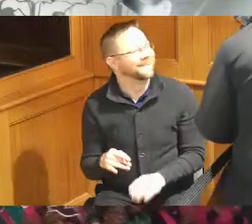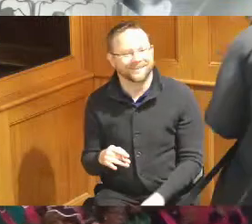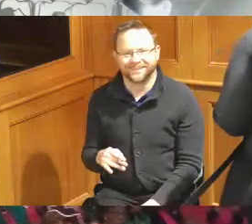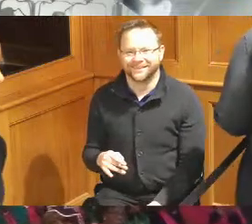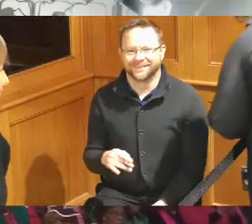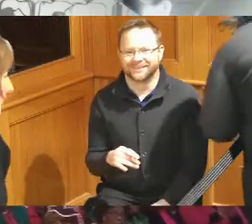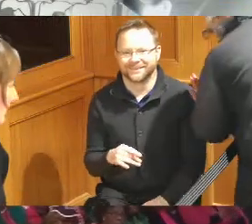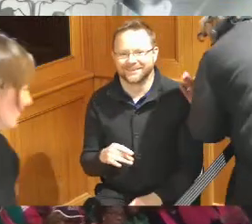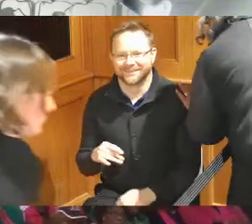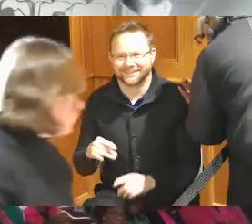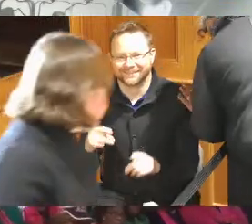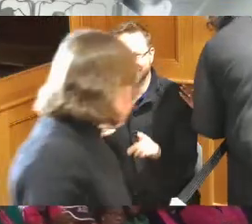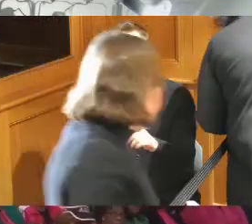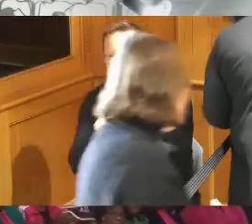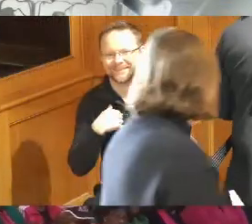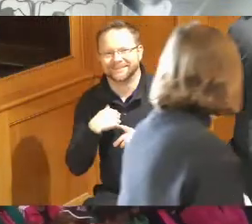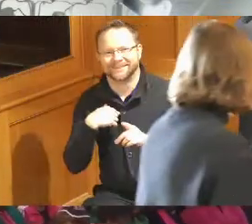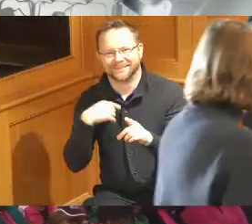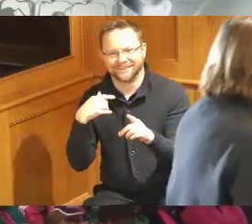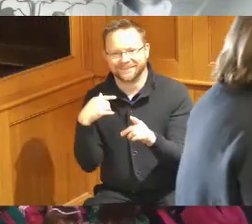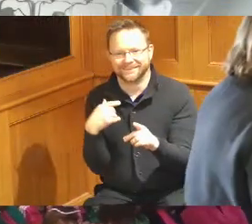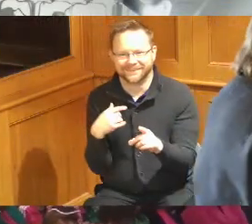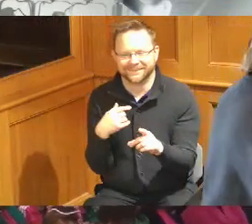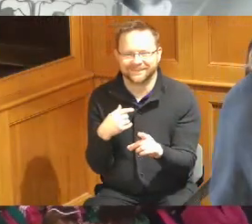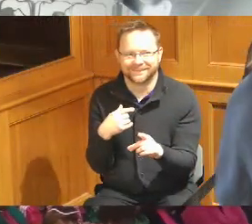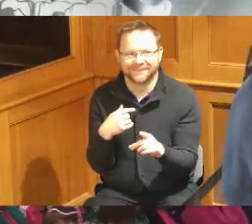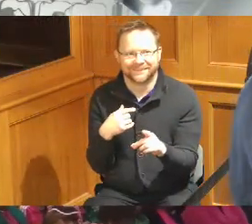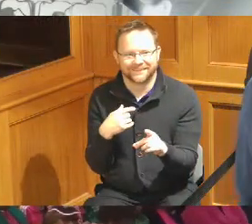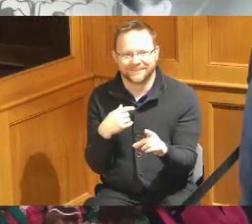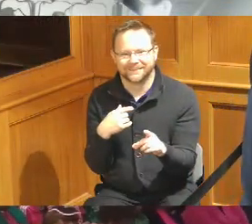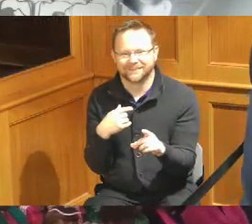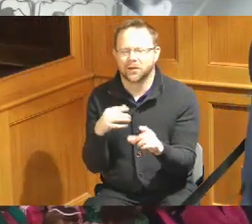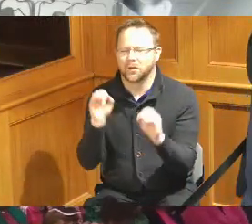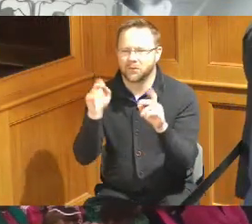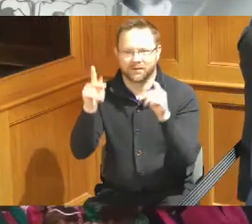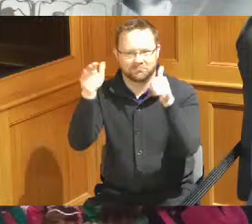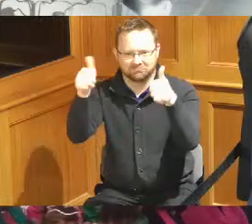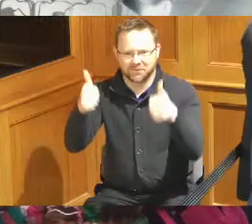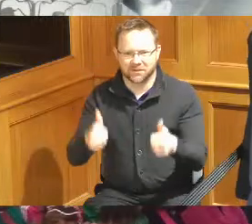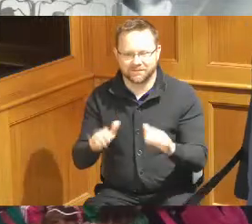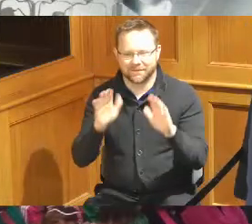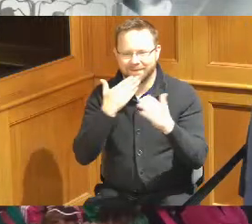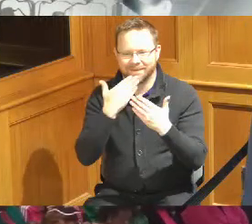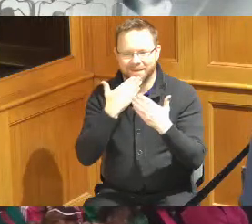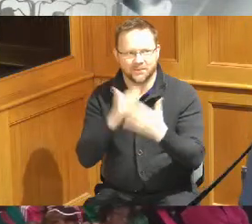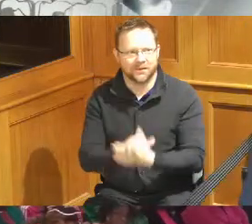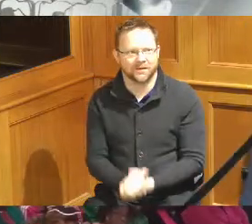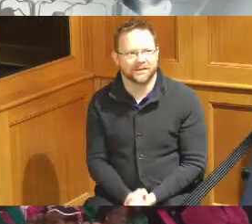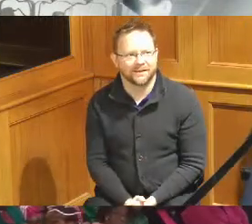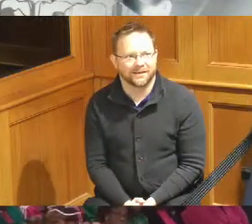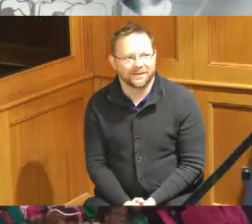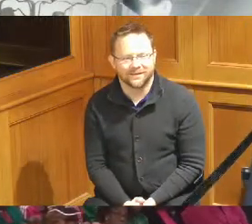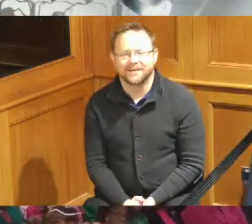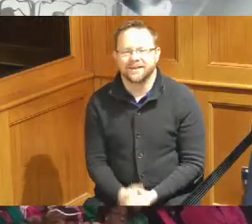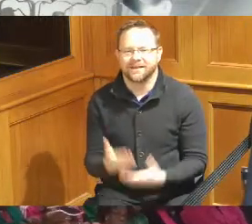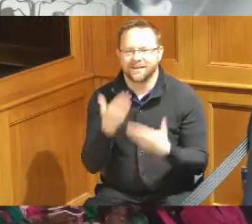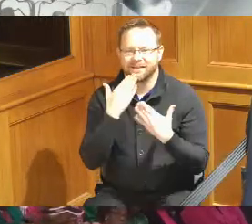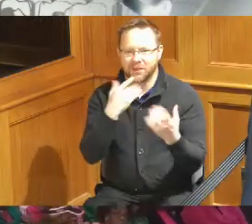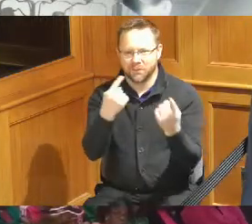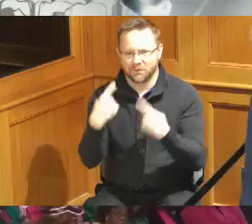Did I miss any elected officials in the room? Okay, awesome. Thank you all for being